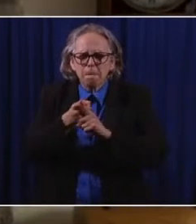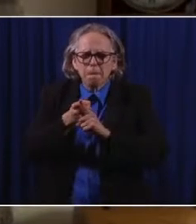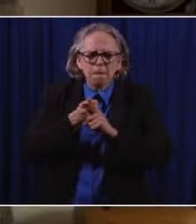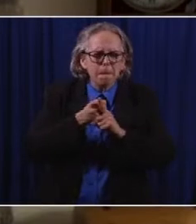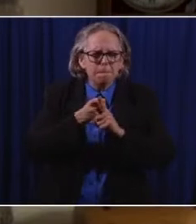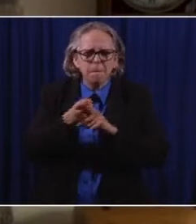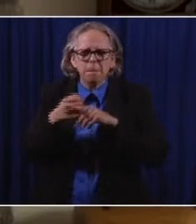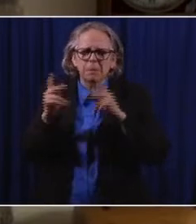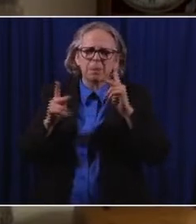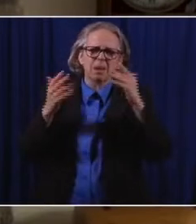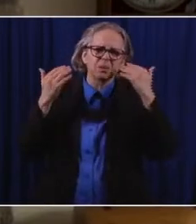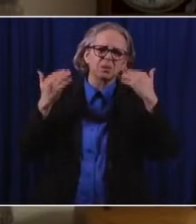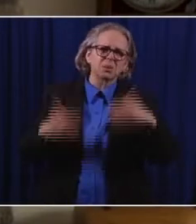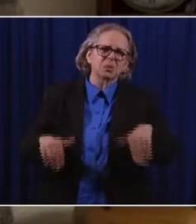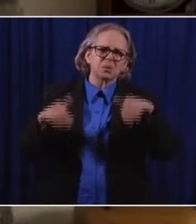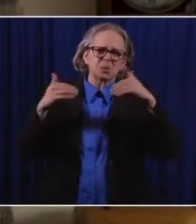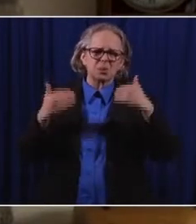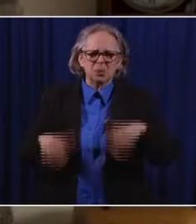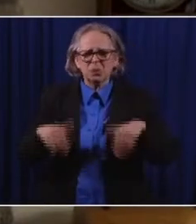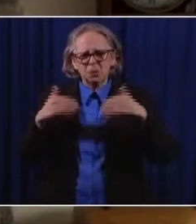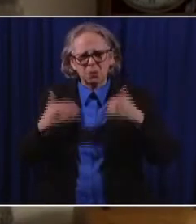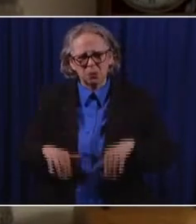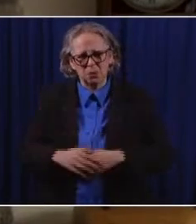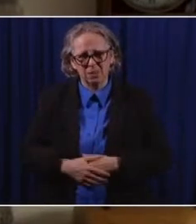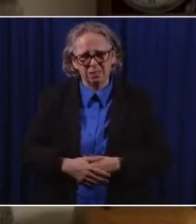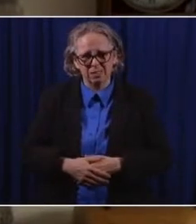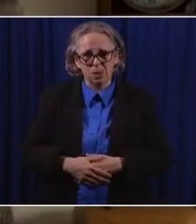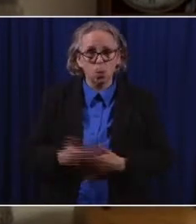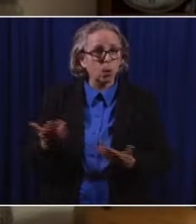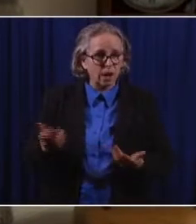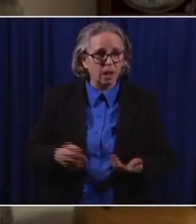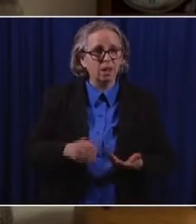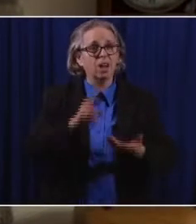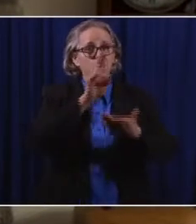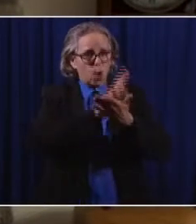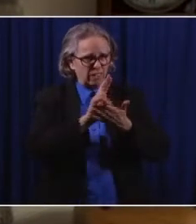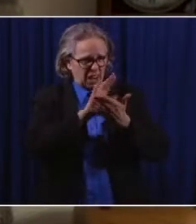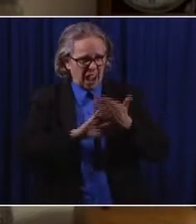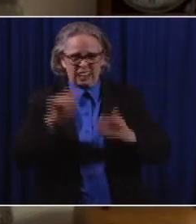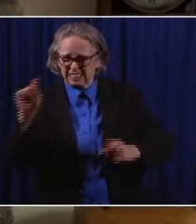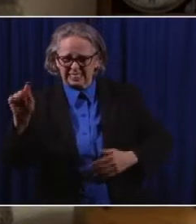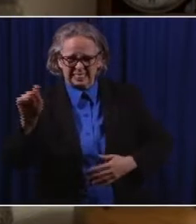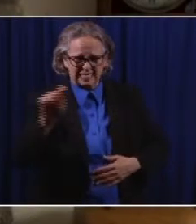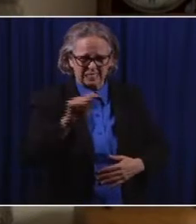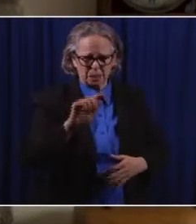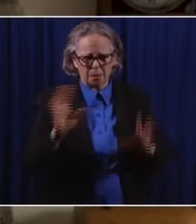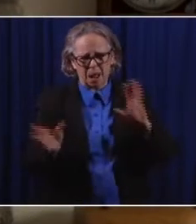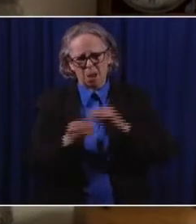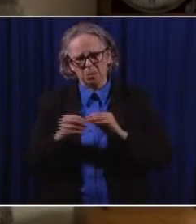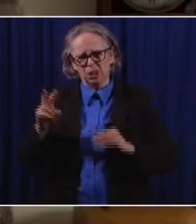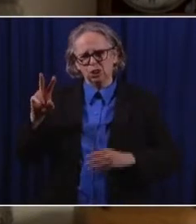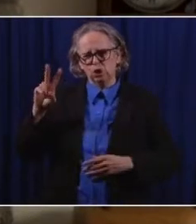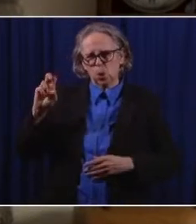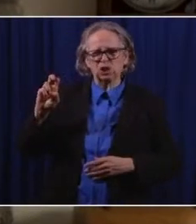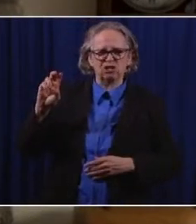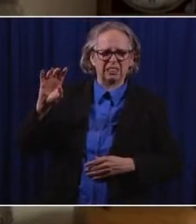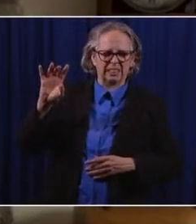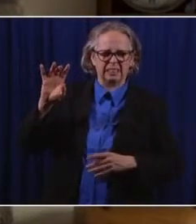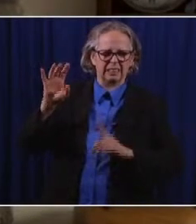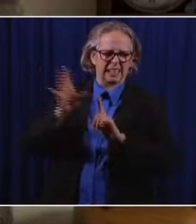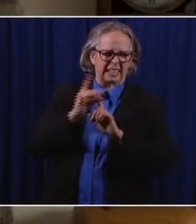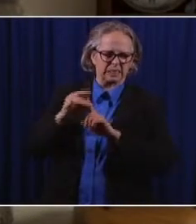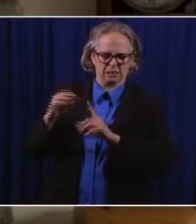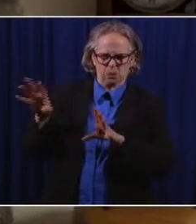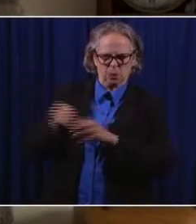According to local university dashboards, cases at the universities total about 200 during the past 2 weeks. However, it's important to note